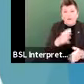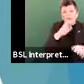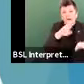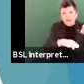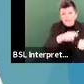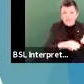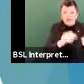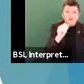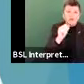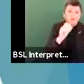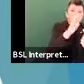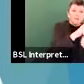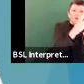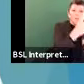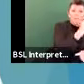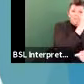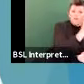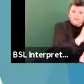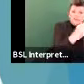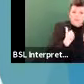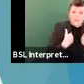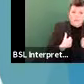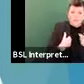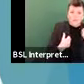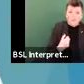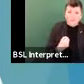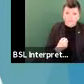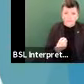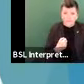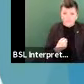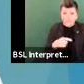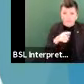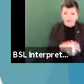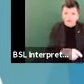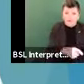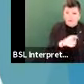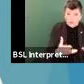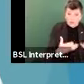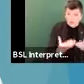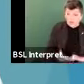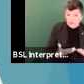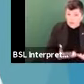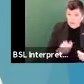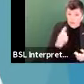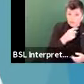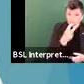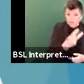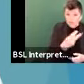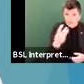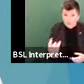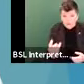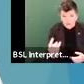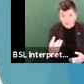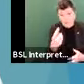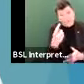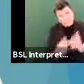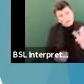This ratio is 123 today. It was only 30